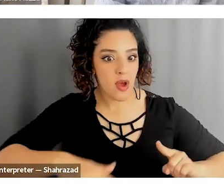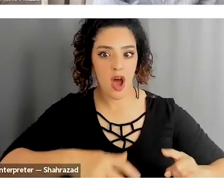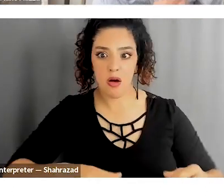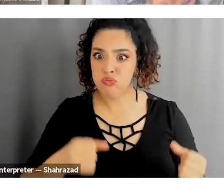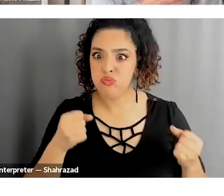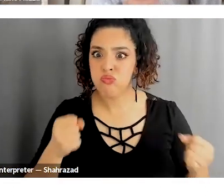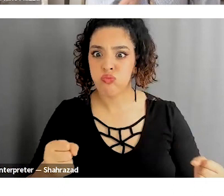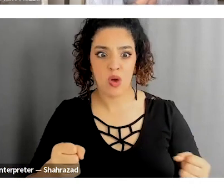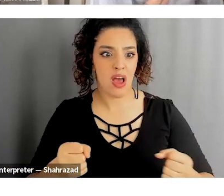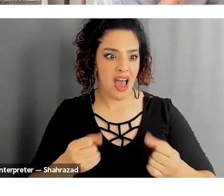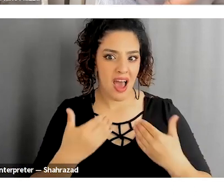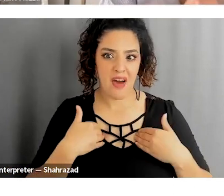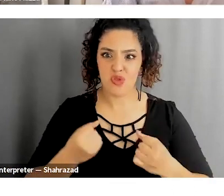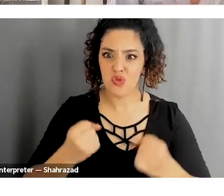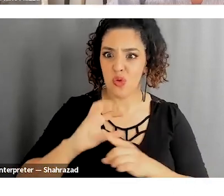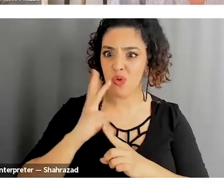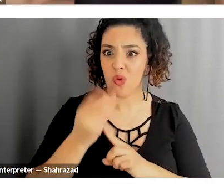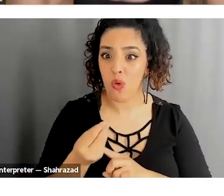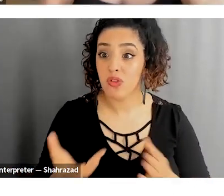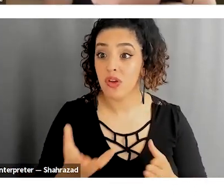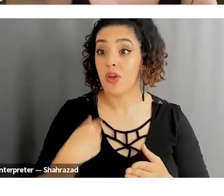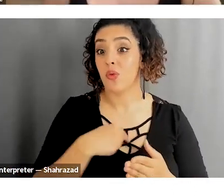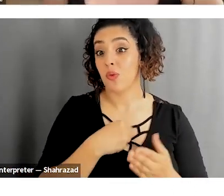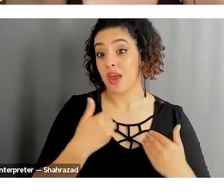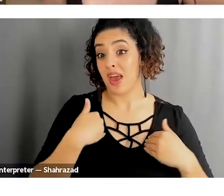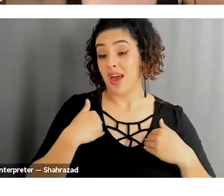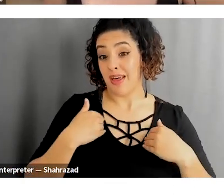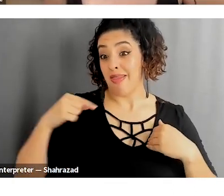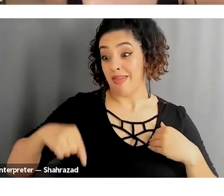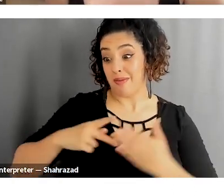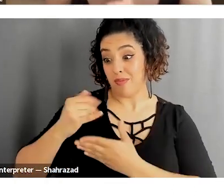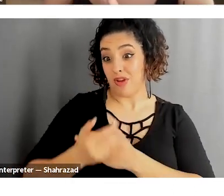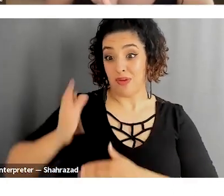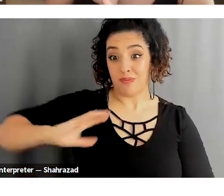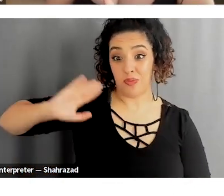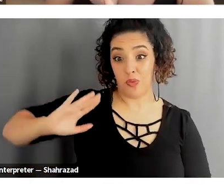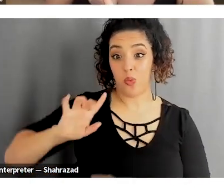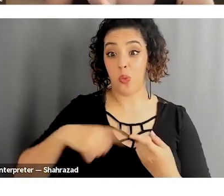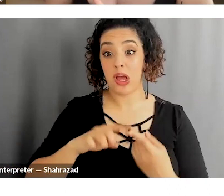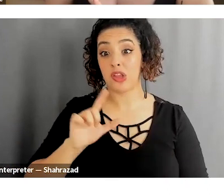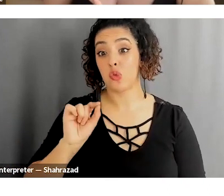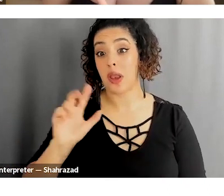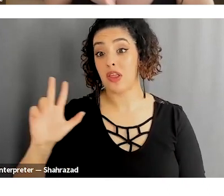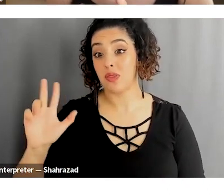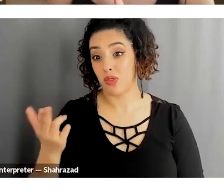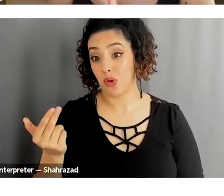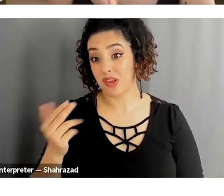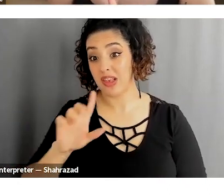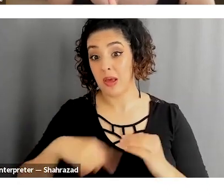gone. At Slow Factory, we've done a project back in the day in early 2013 about endangered species